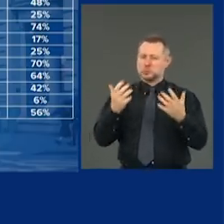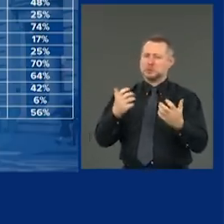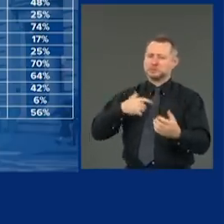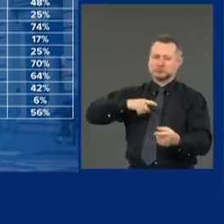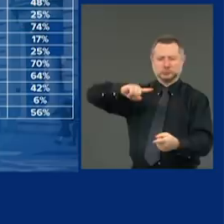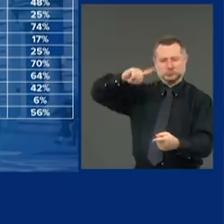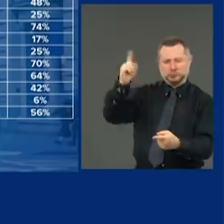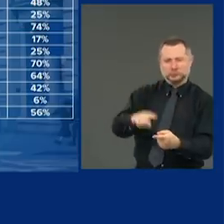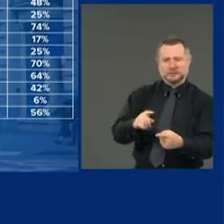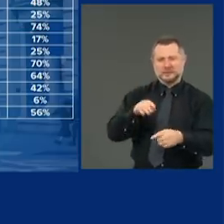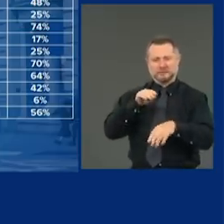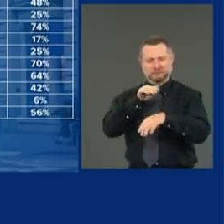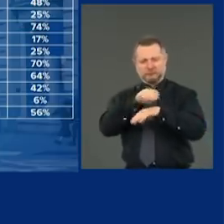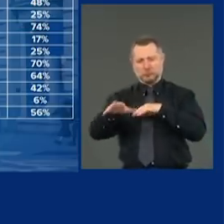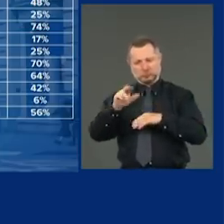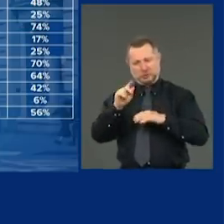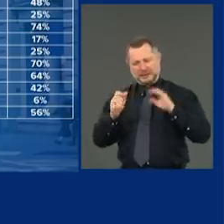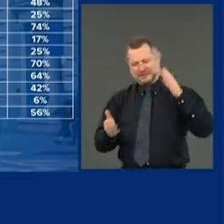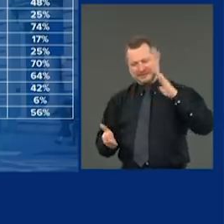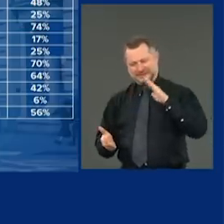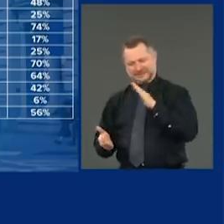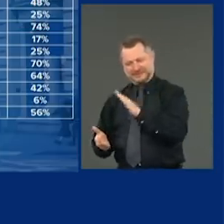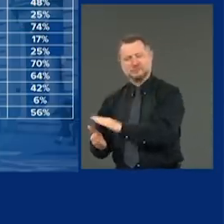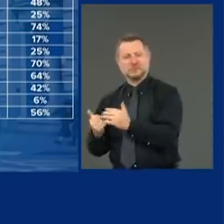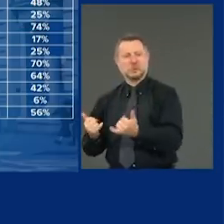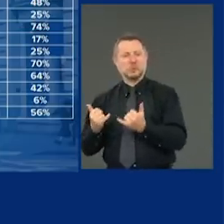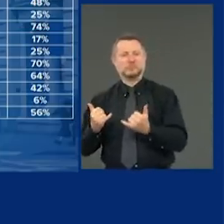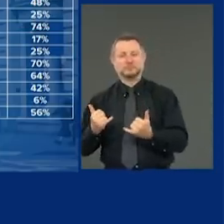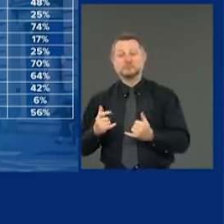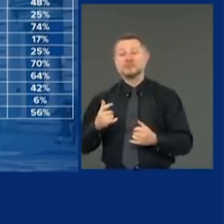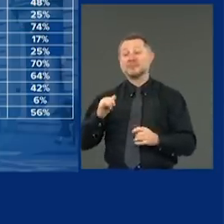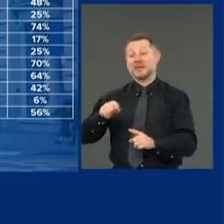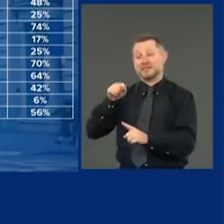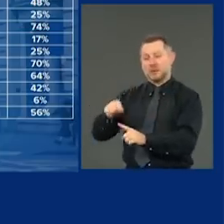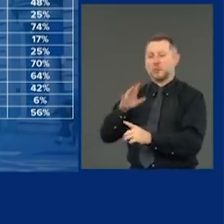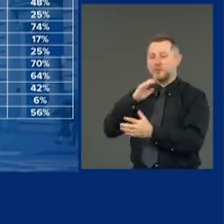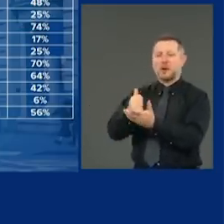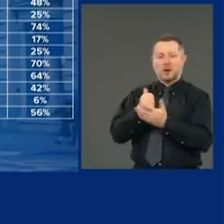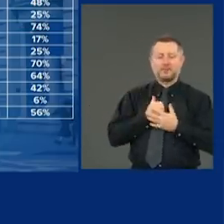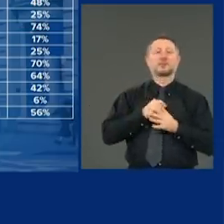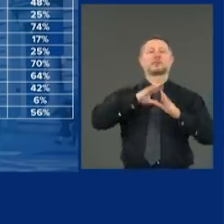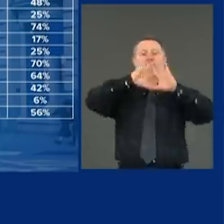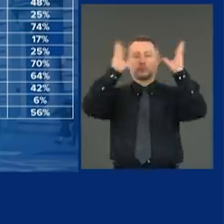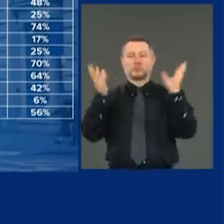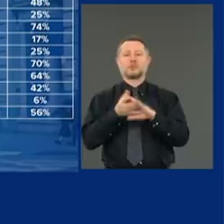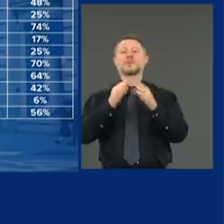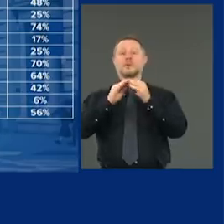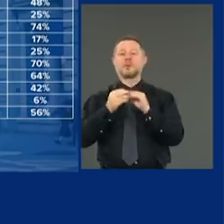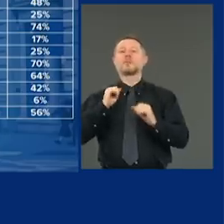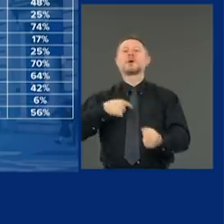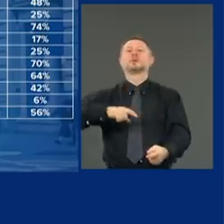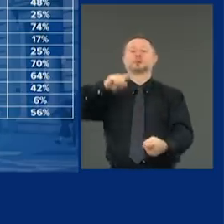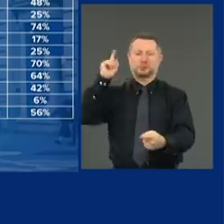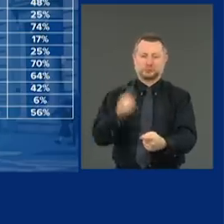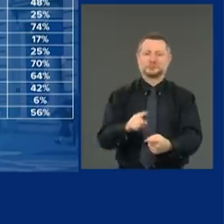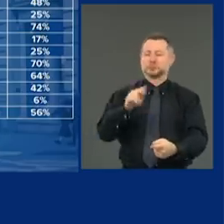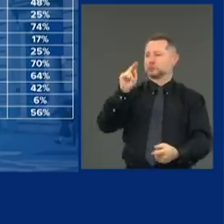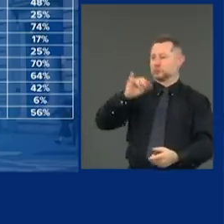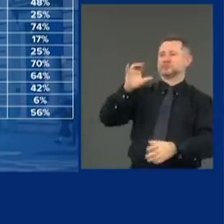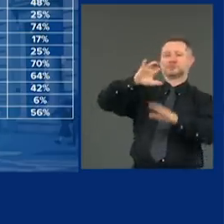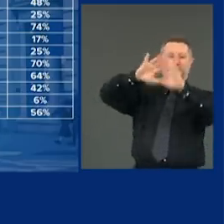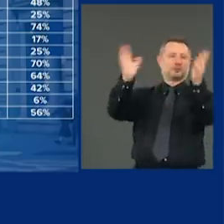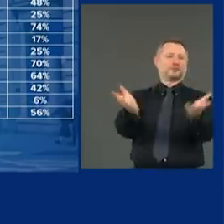in those communities. And that will really bring the numbers down in New York City. We've started